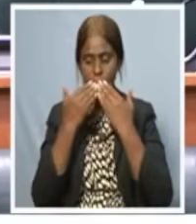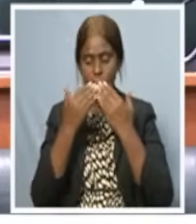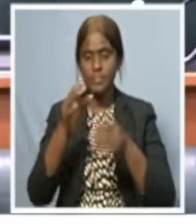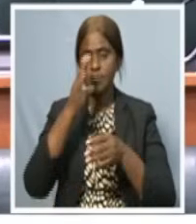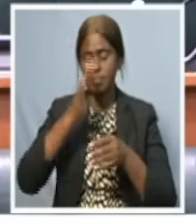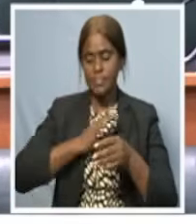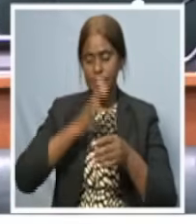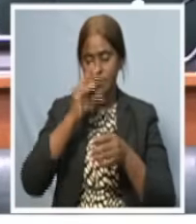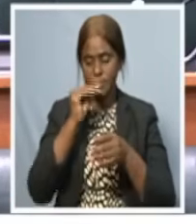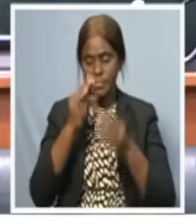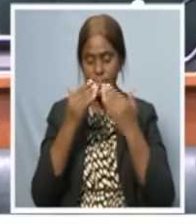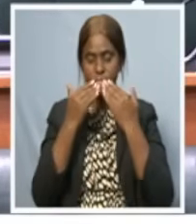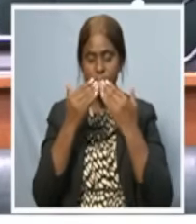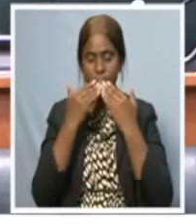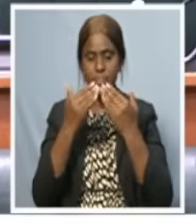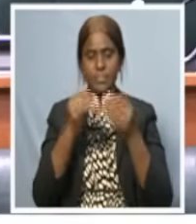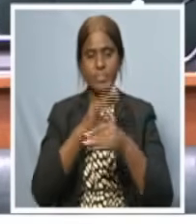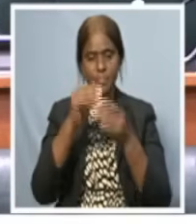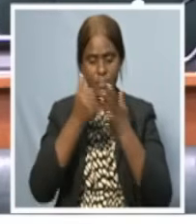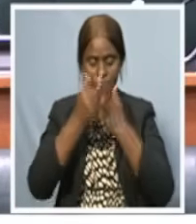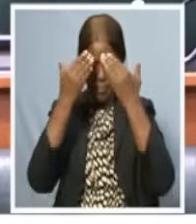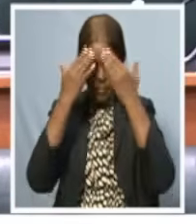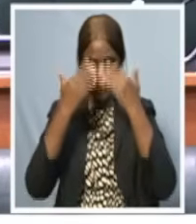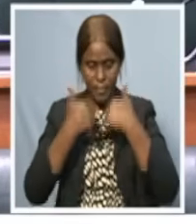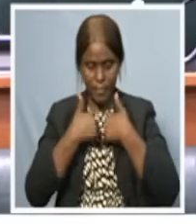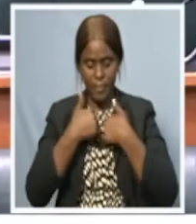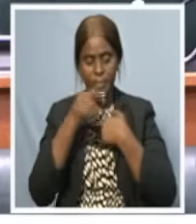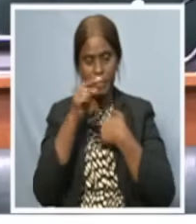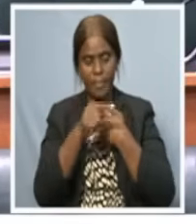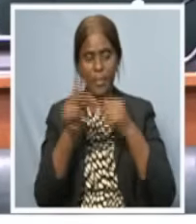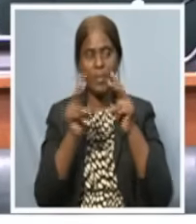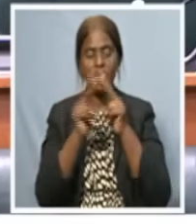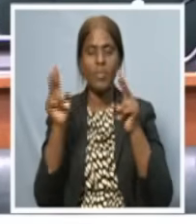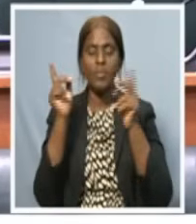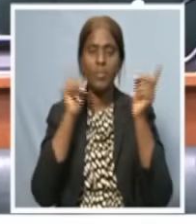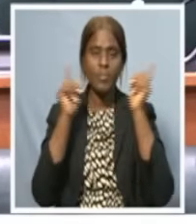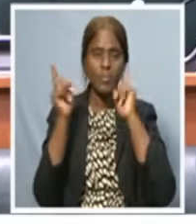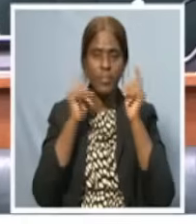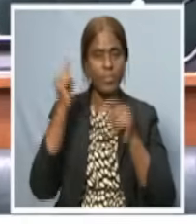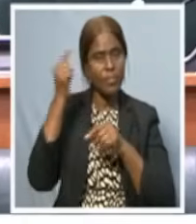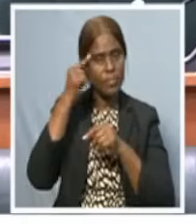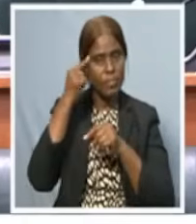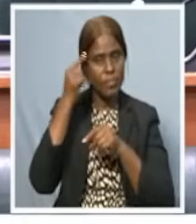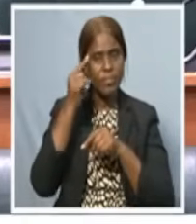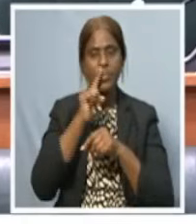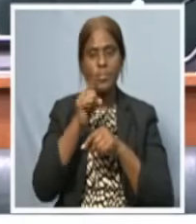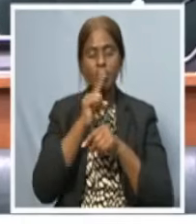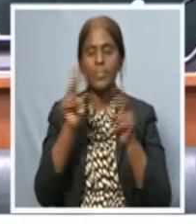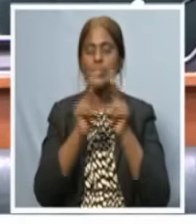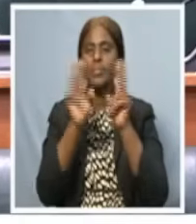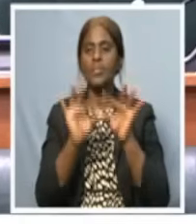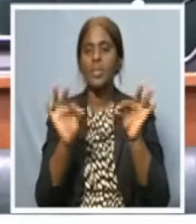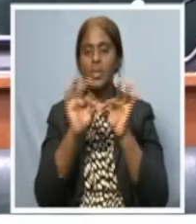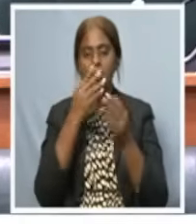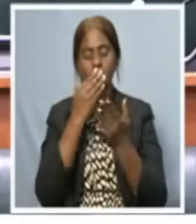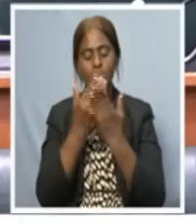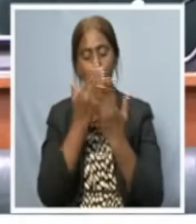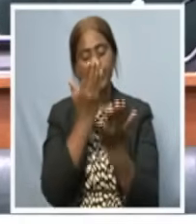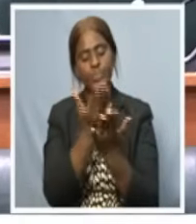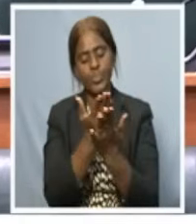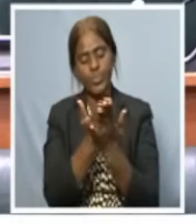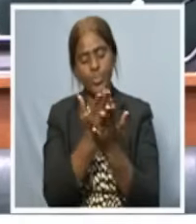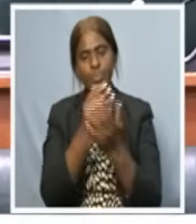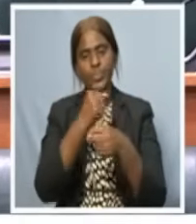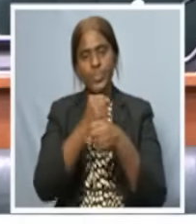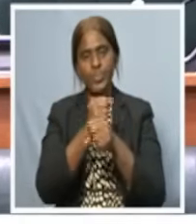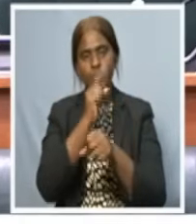Thank you, Madam Speaker. As you are aware, this is a very listening government. That is a very good proposal